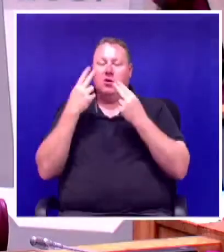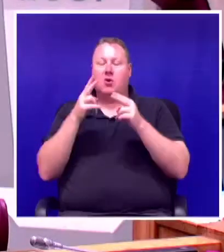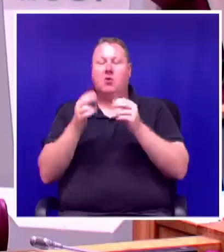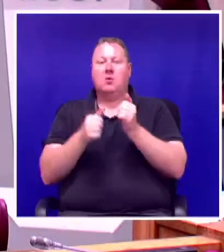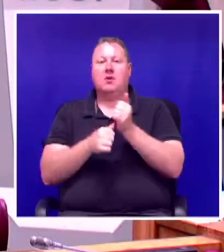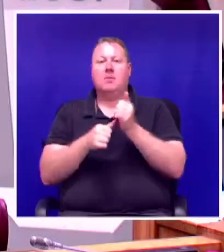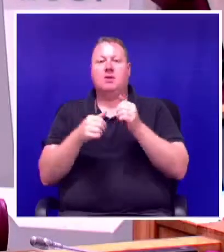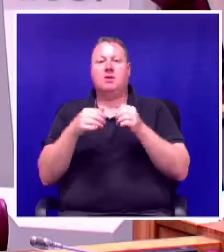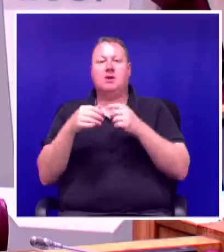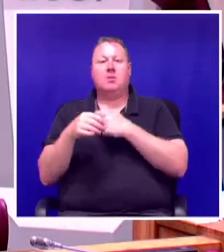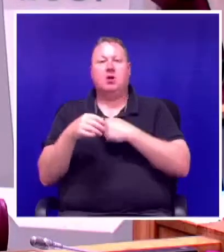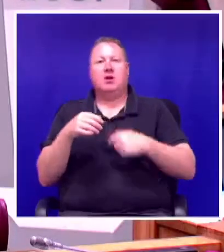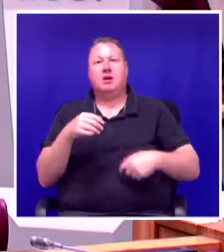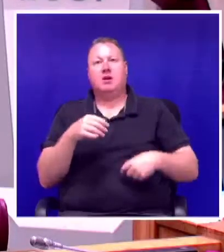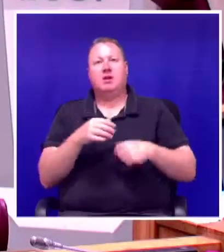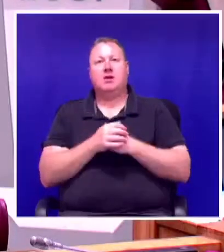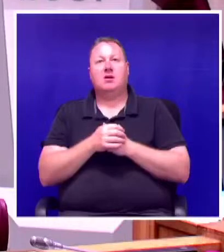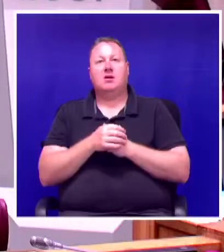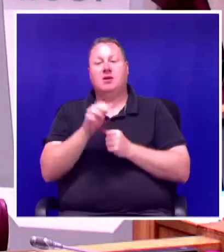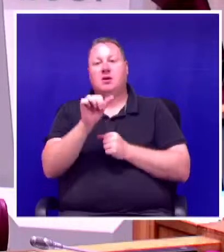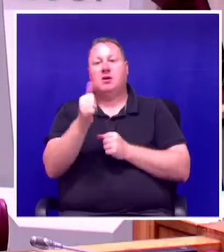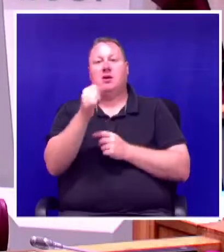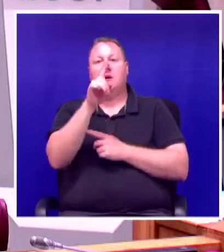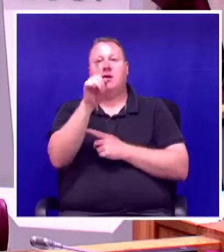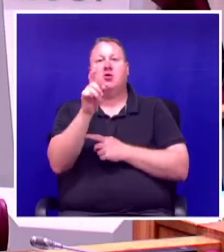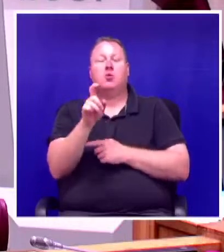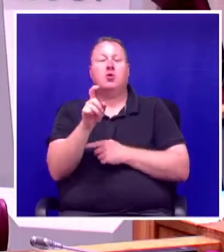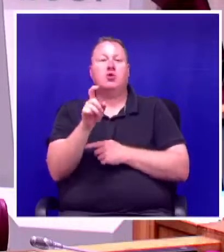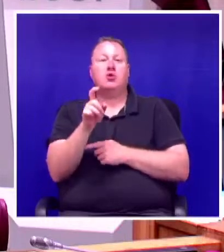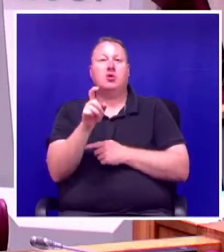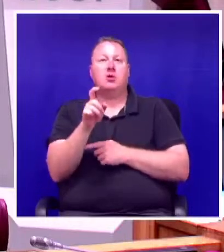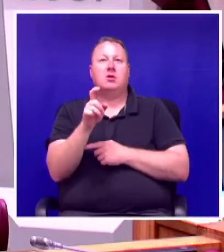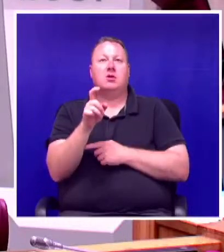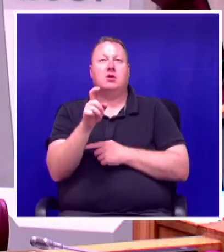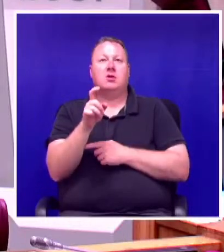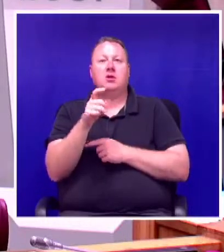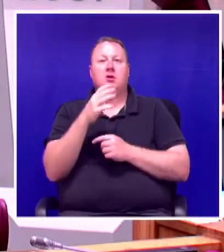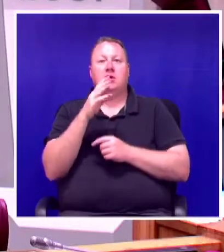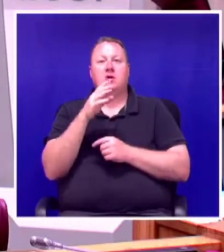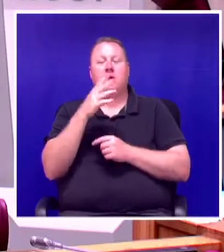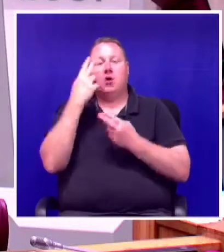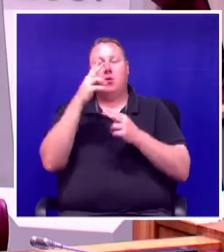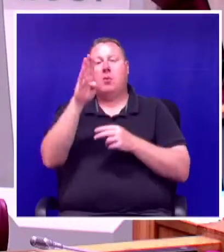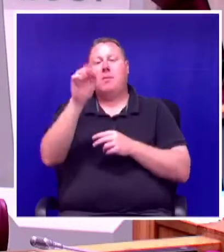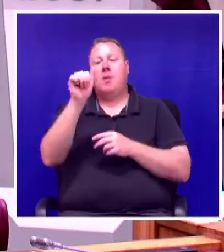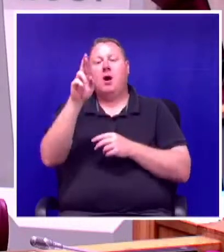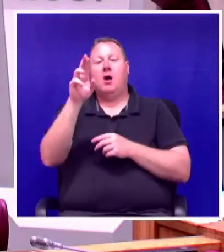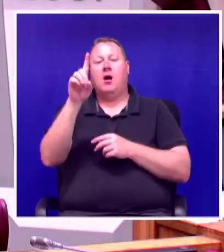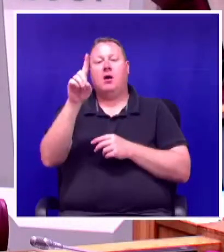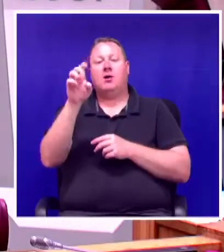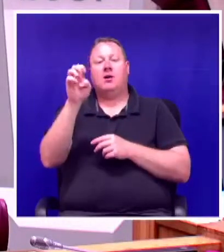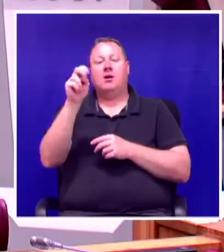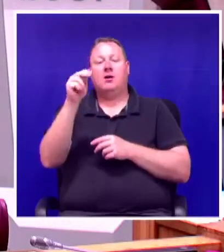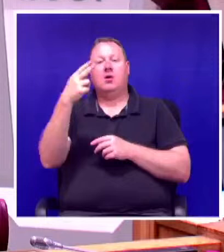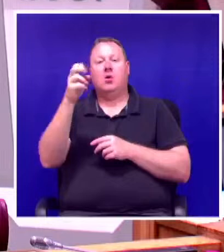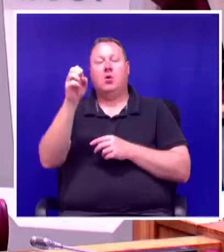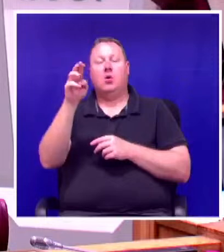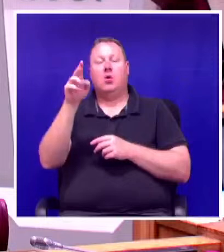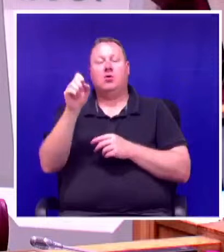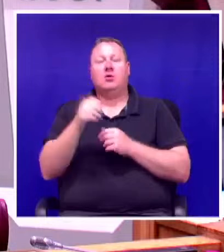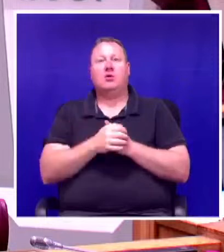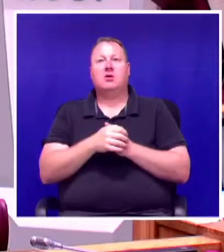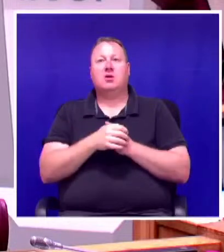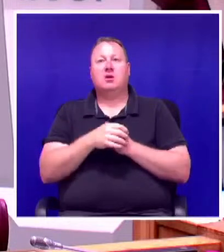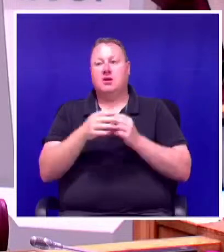President. We now move on to the next question that was put by Honorable Badenost. Honorable Deputy President,